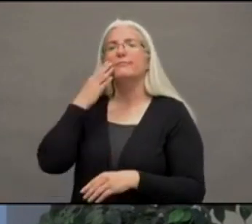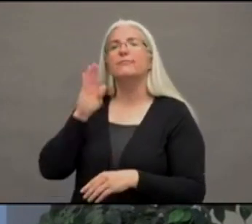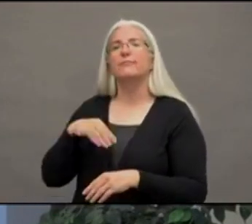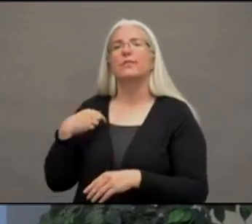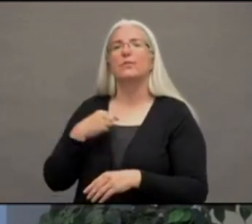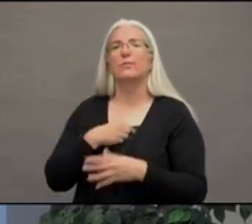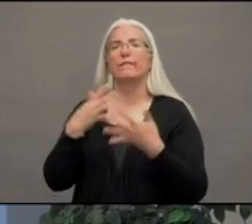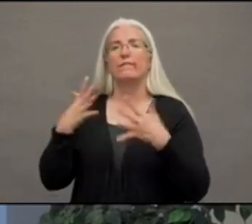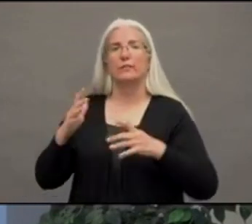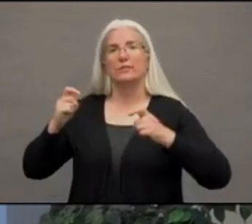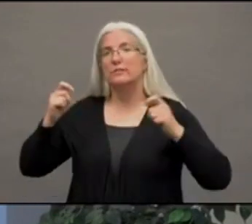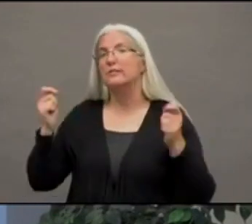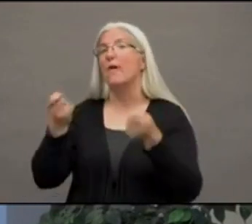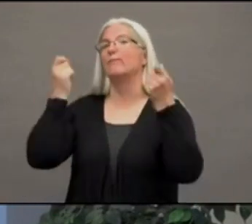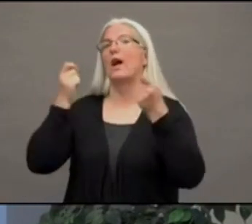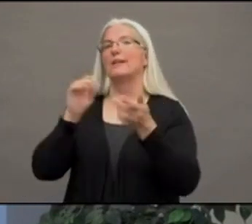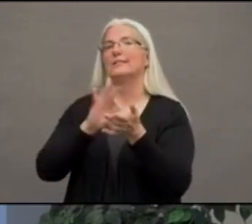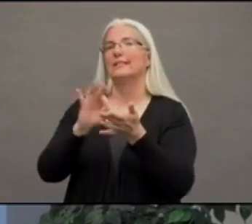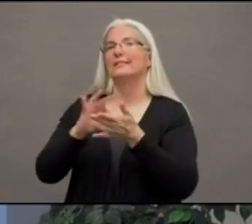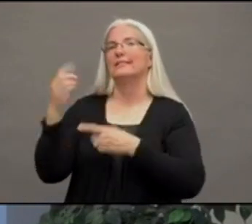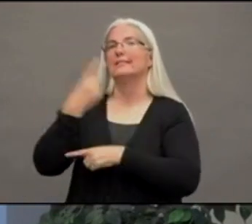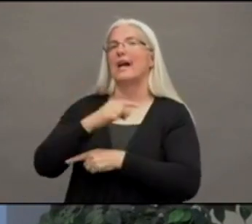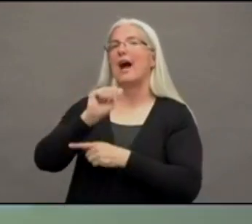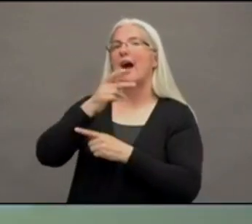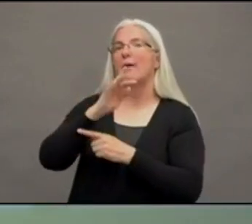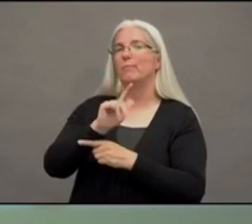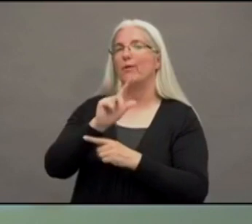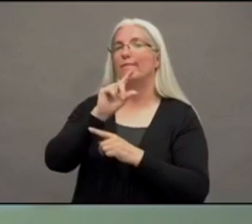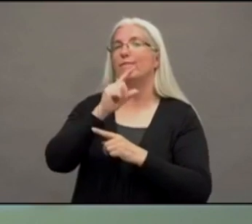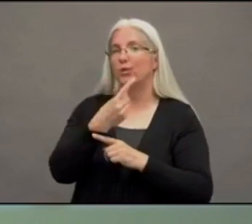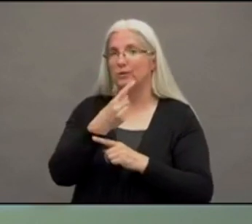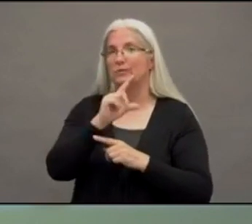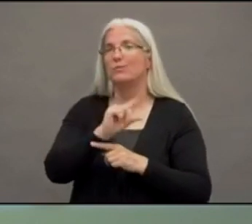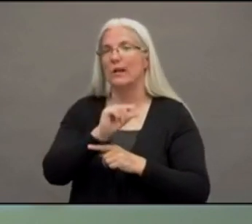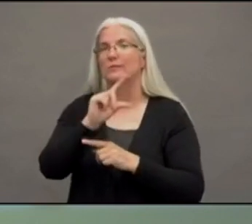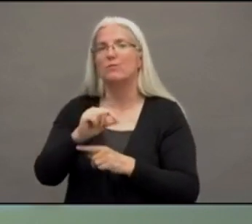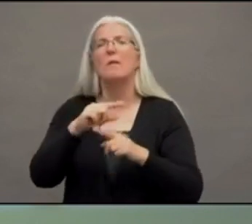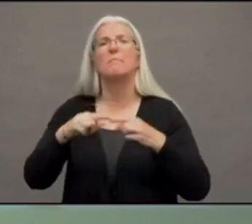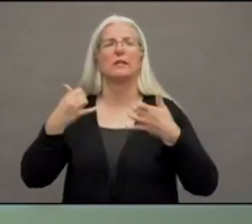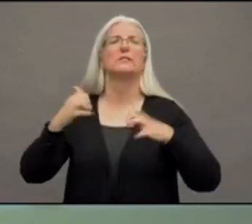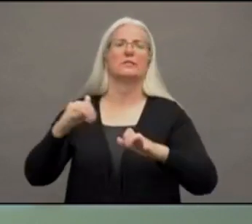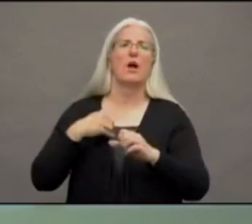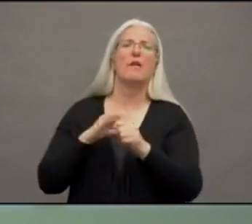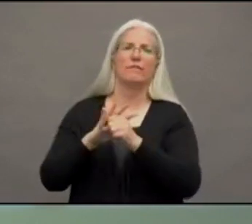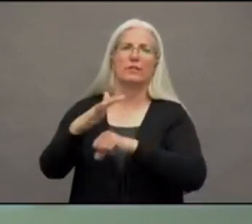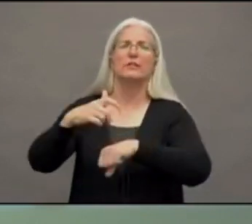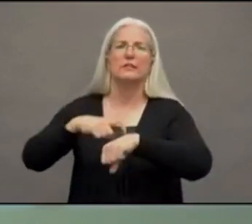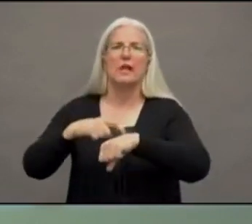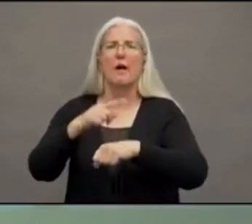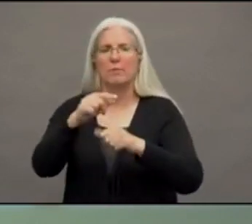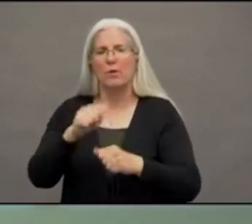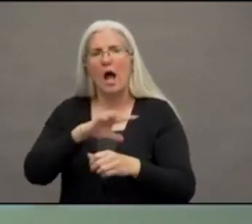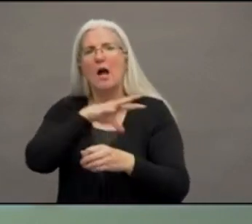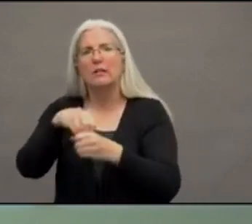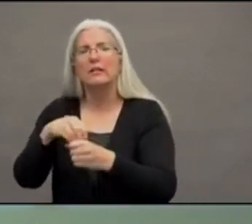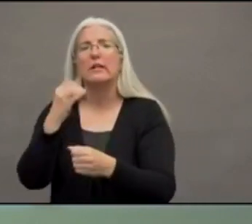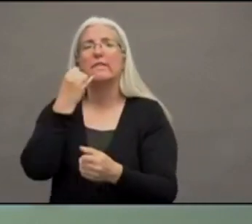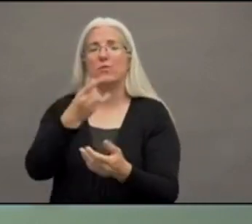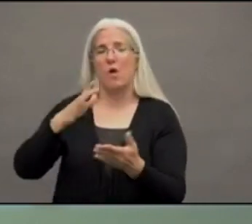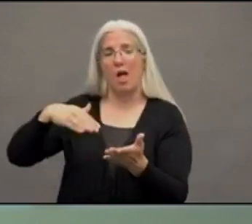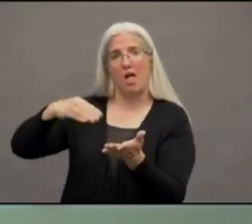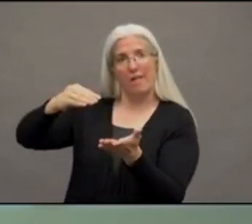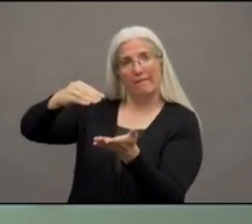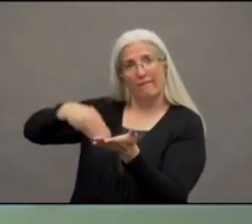there is still time to participate. So if you haven't completed your census yet, please be sure to do so. As Mariana was saying, you can do